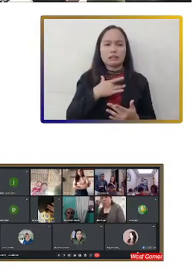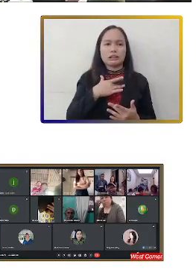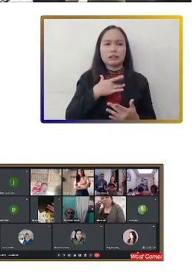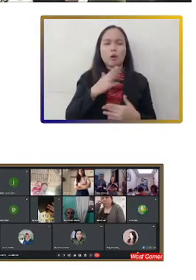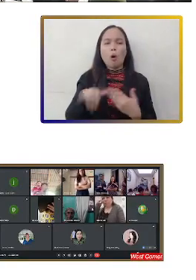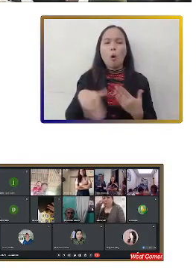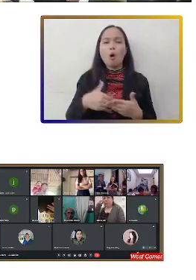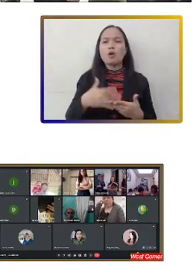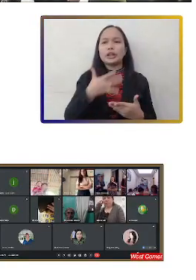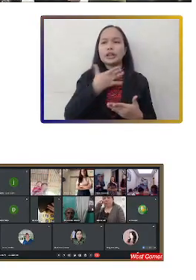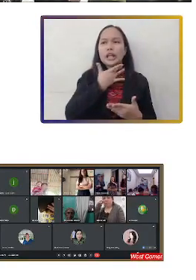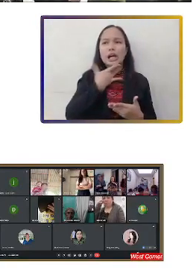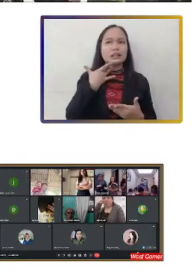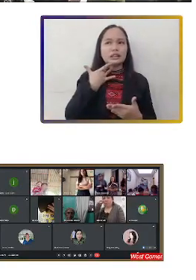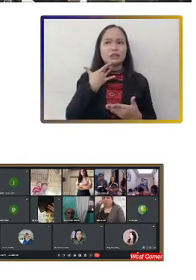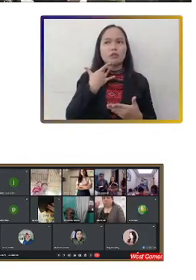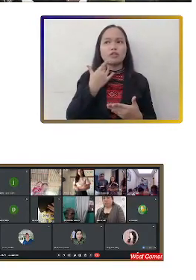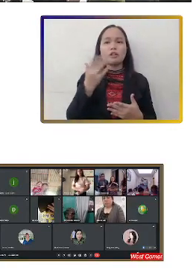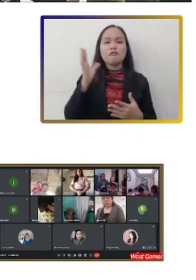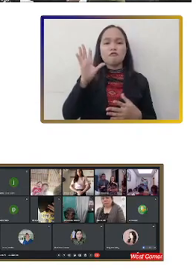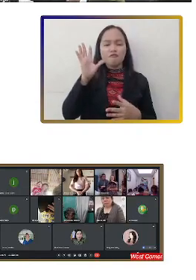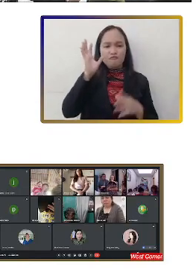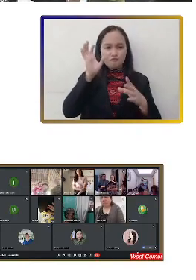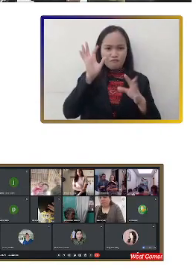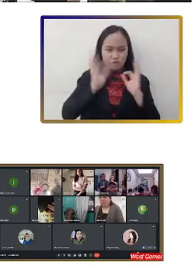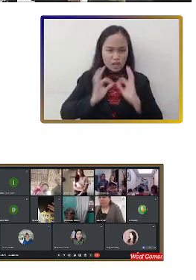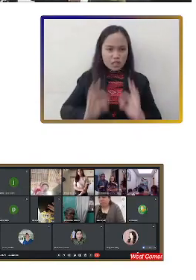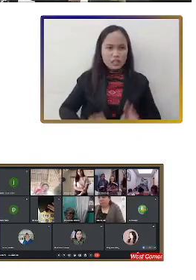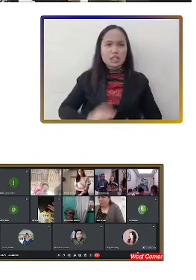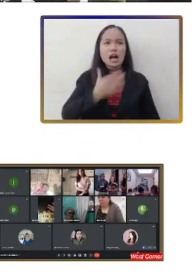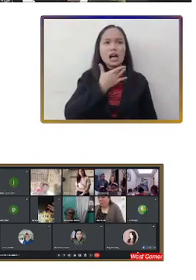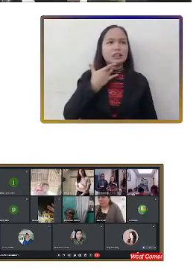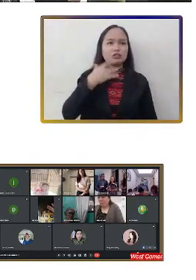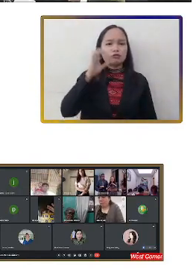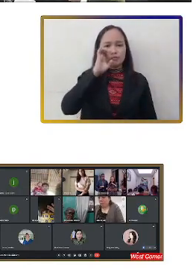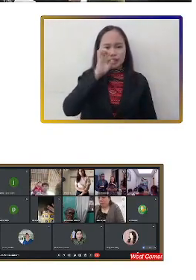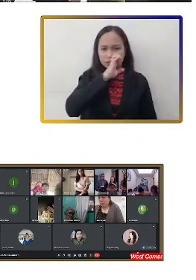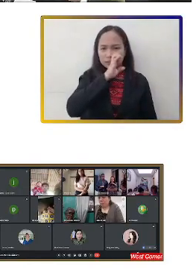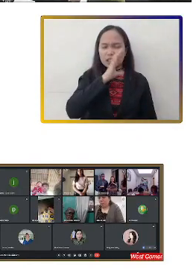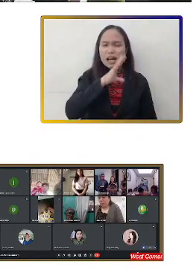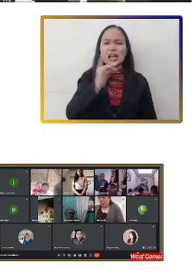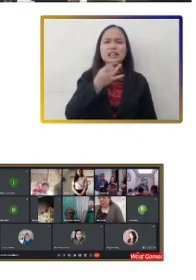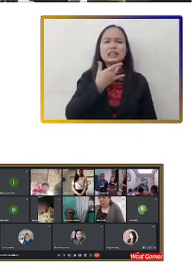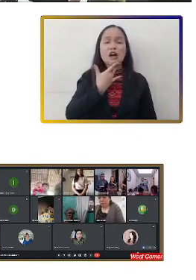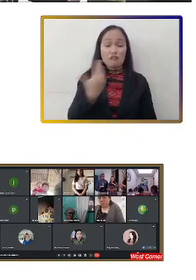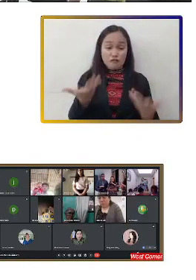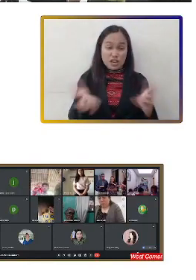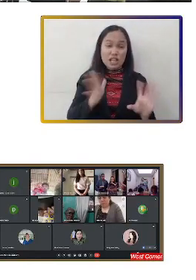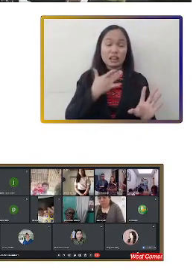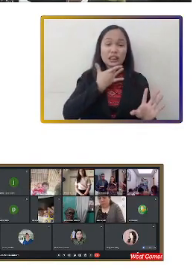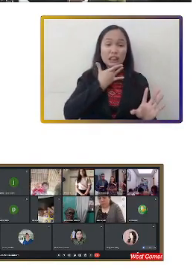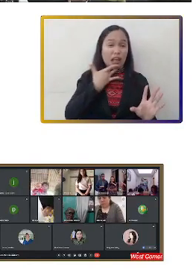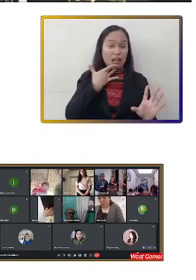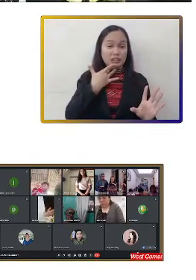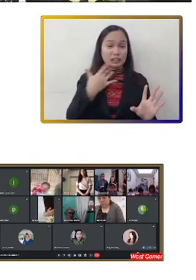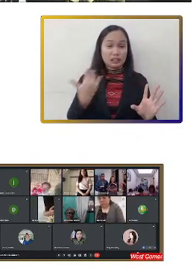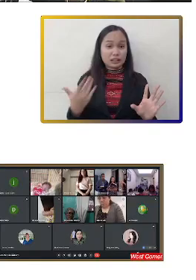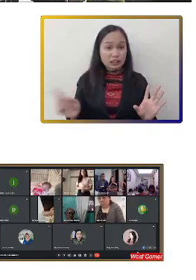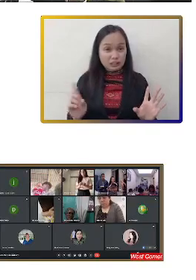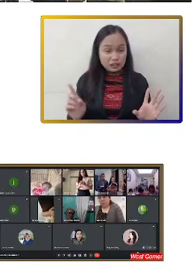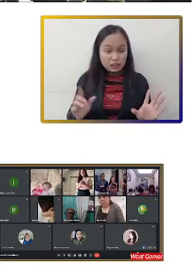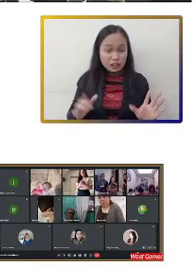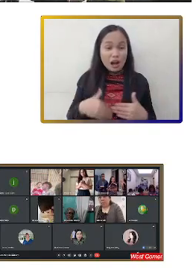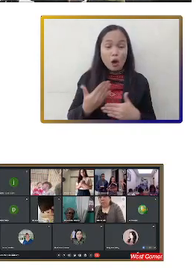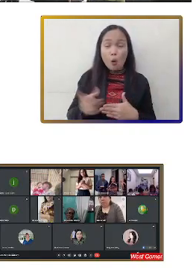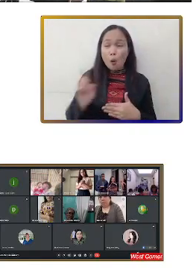Lust of the flesh. Lust of the eyes. And then after you lust, what your